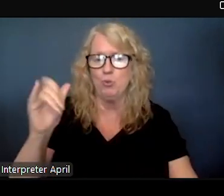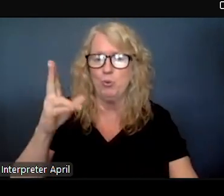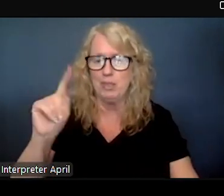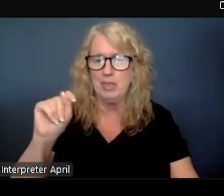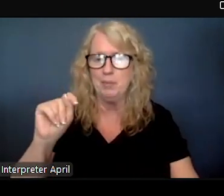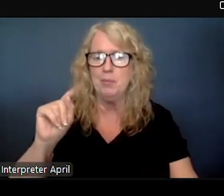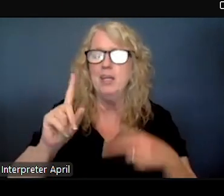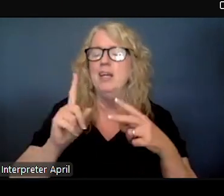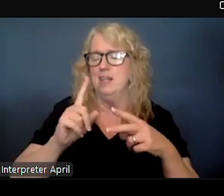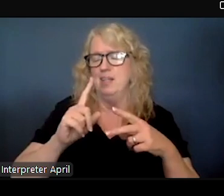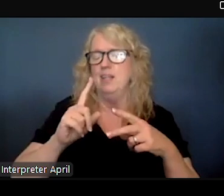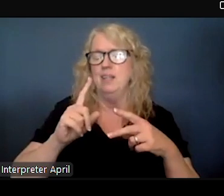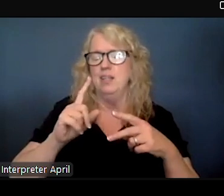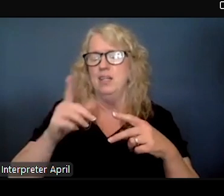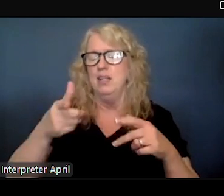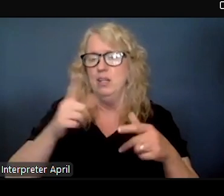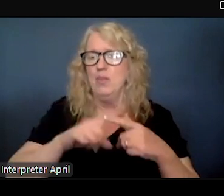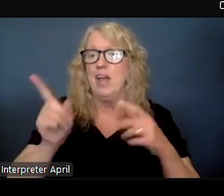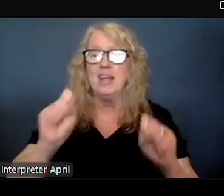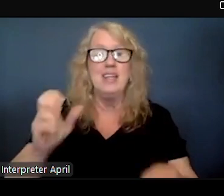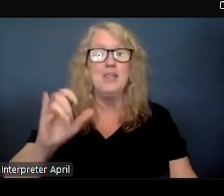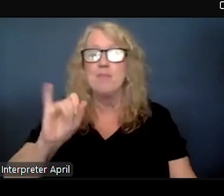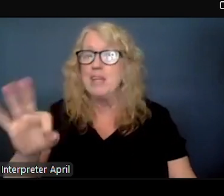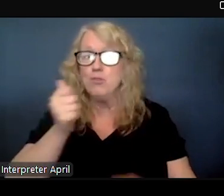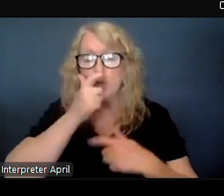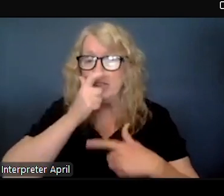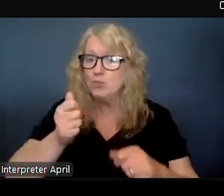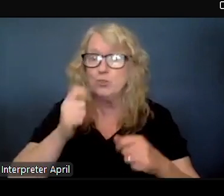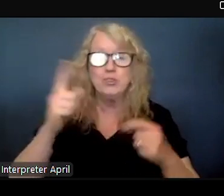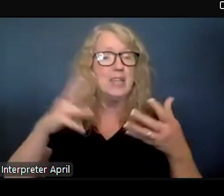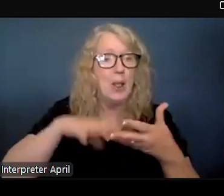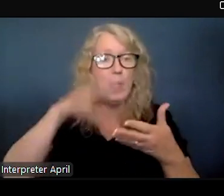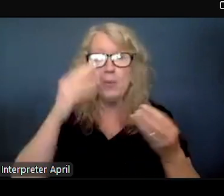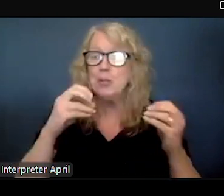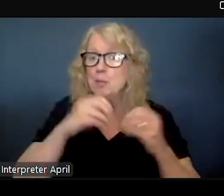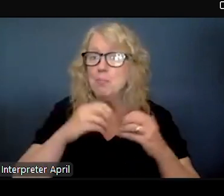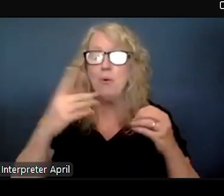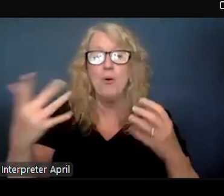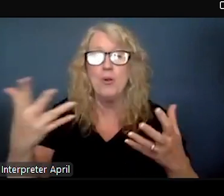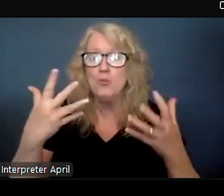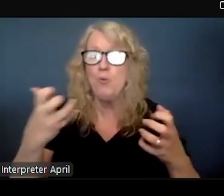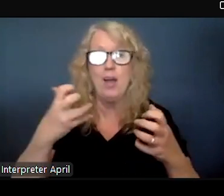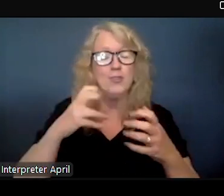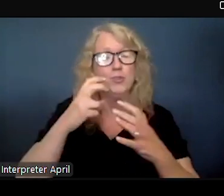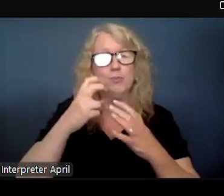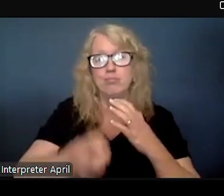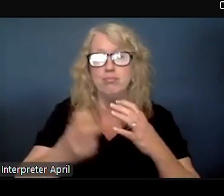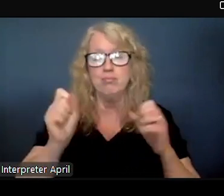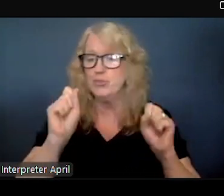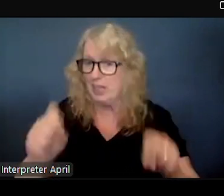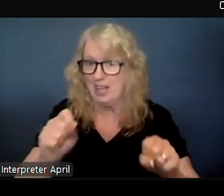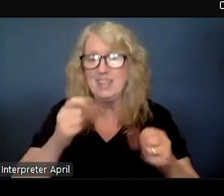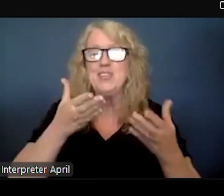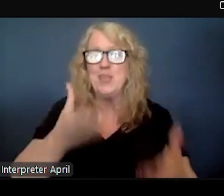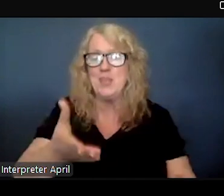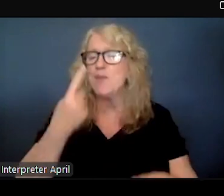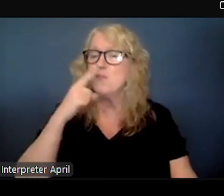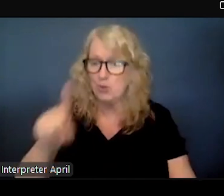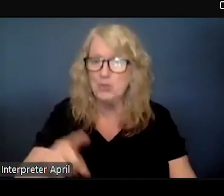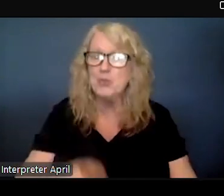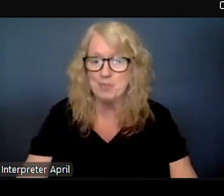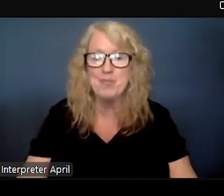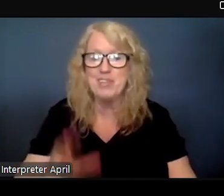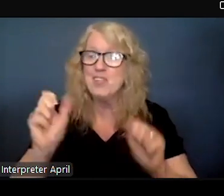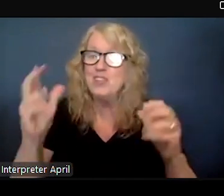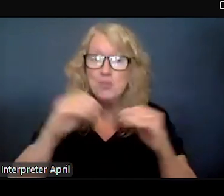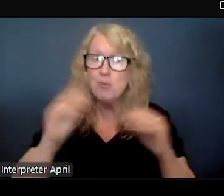Google Drive, which, if you're interested in learning more, want to dive in, that sort of thing, it's there for you